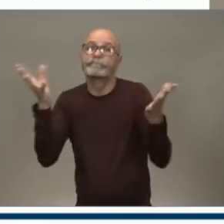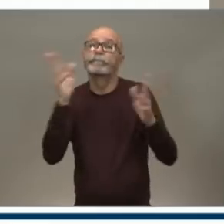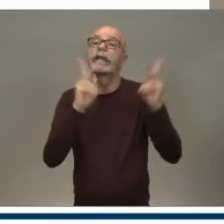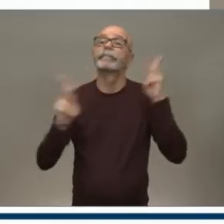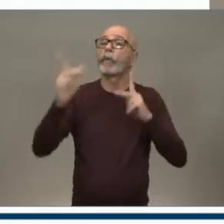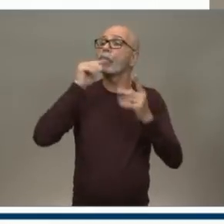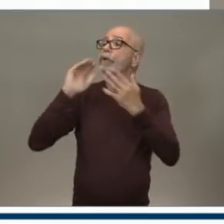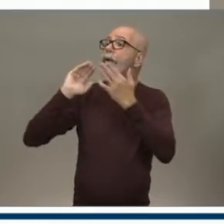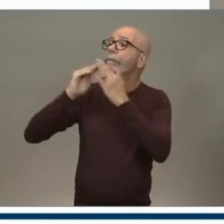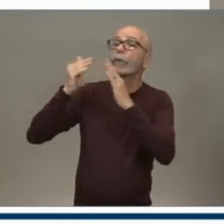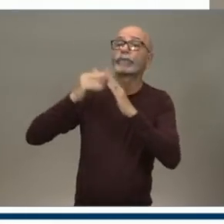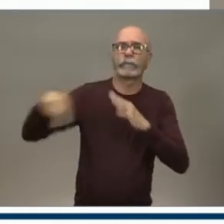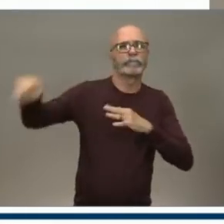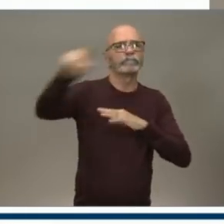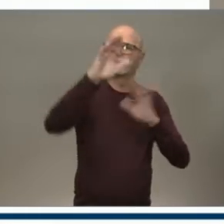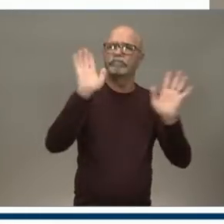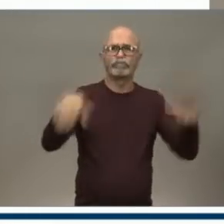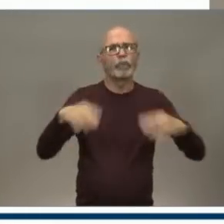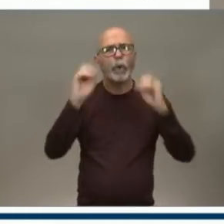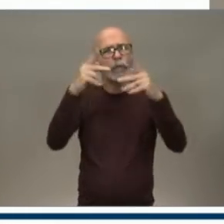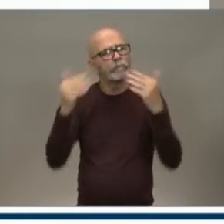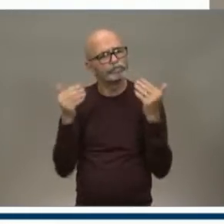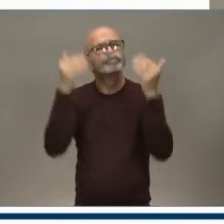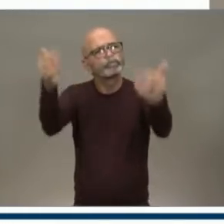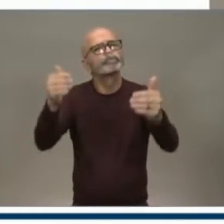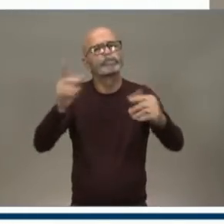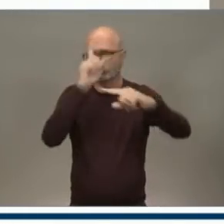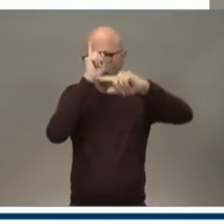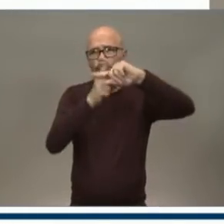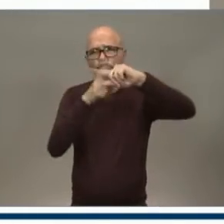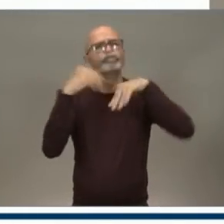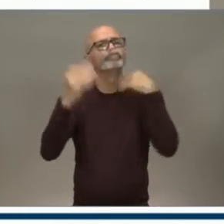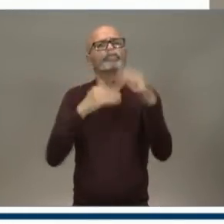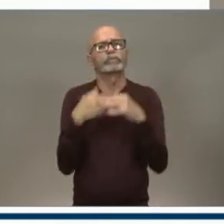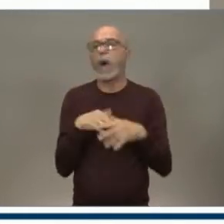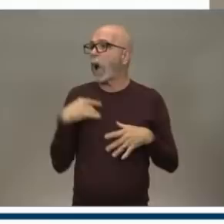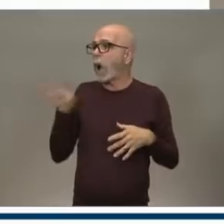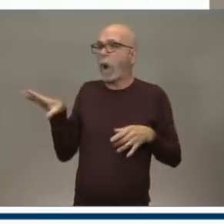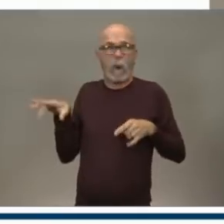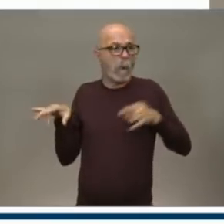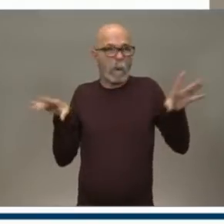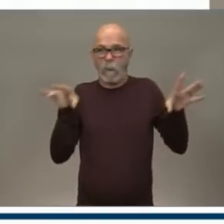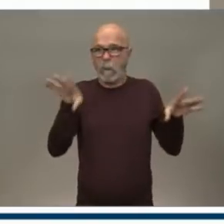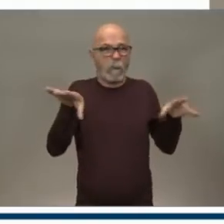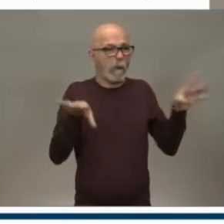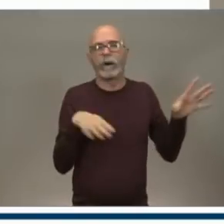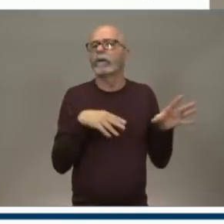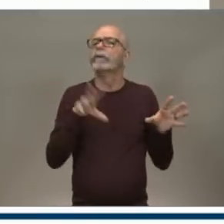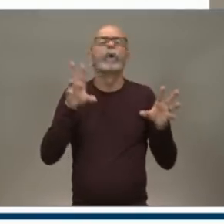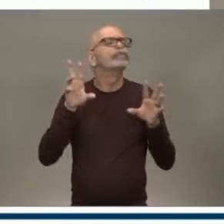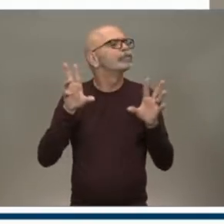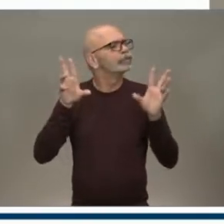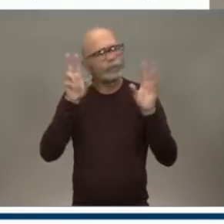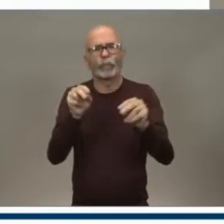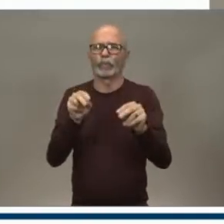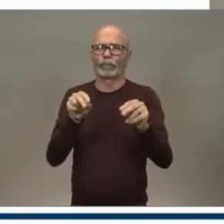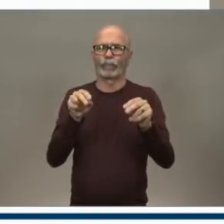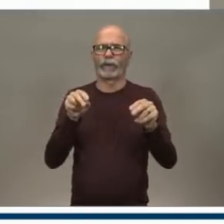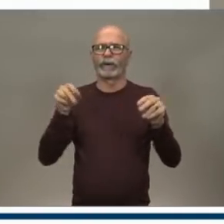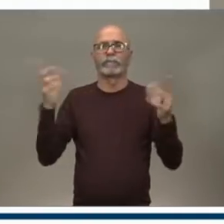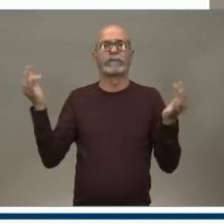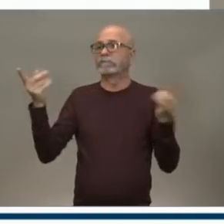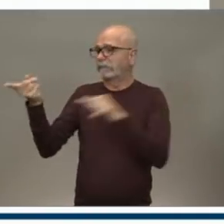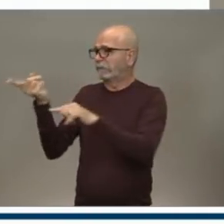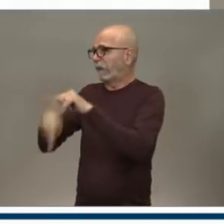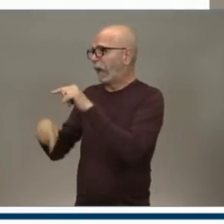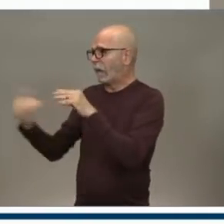canceling sport activities, or worse, excluding people from those two schools in community sport activities, which I'm hearing is